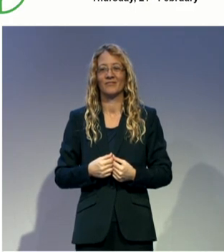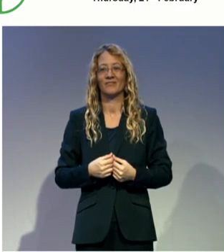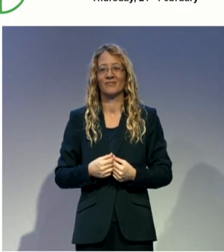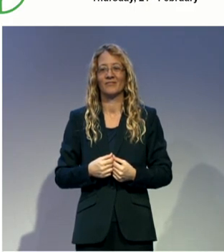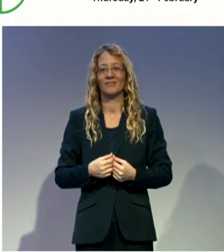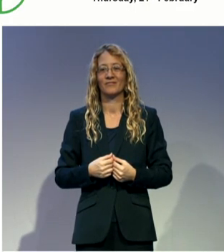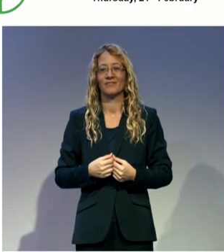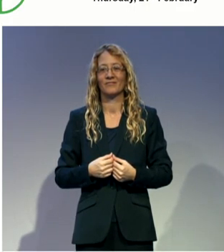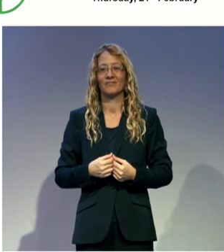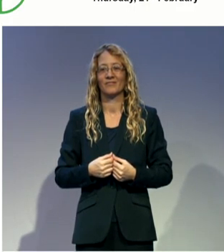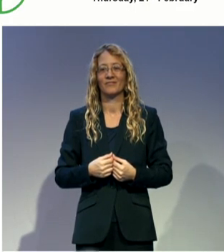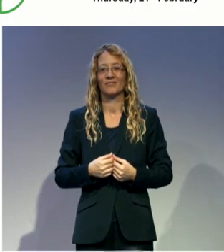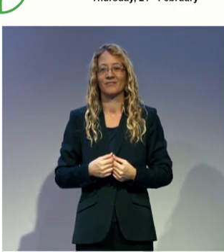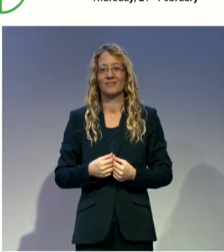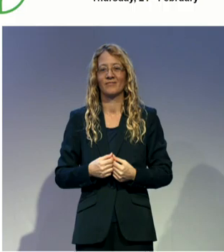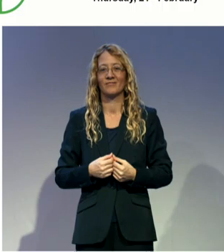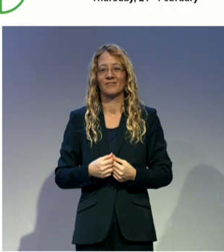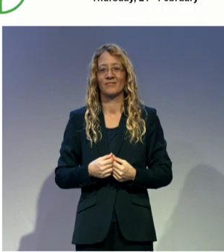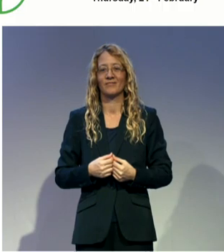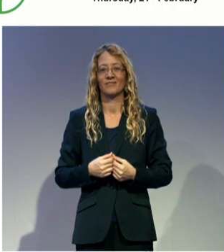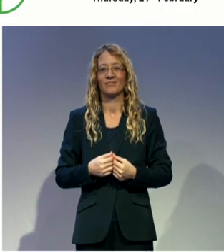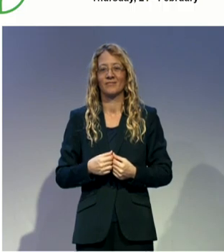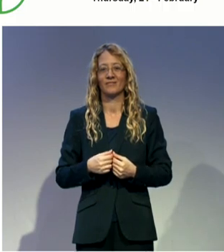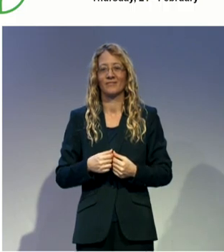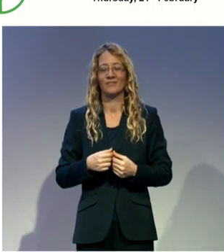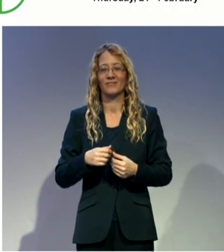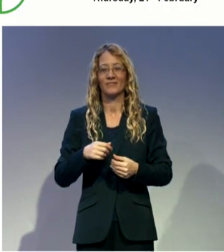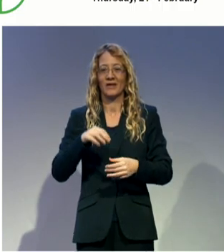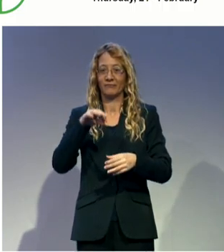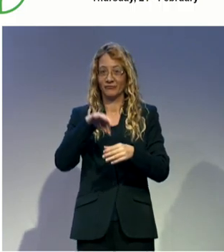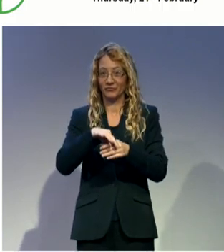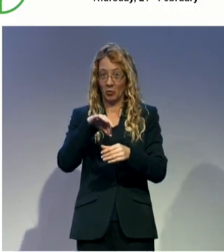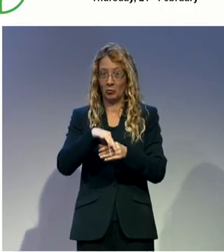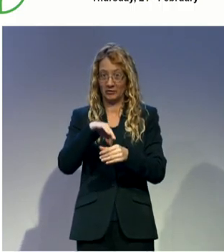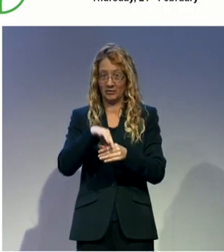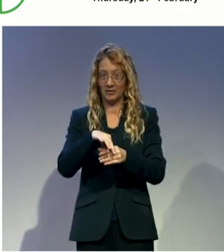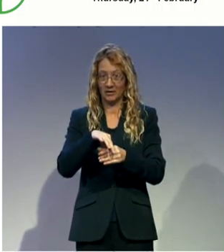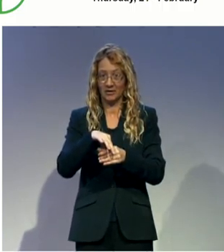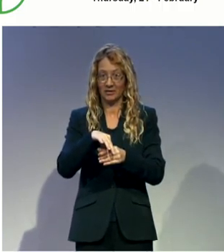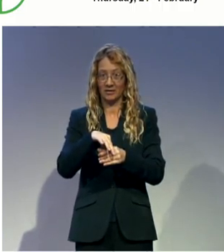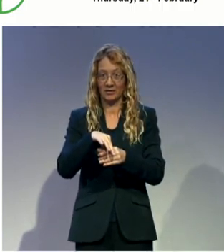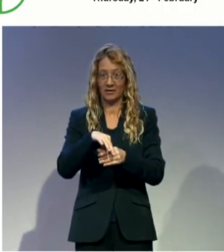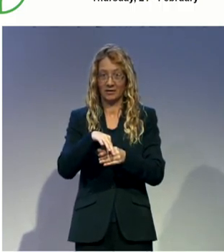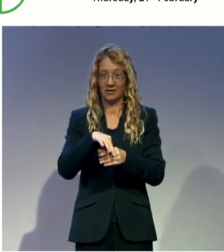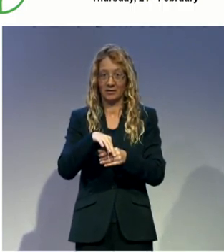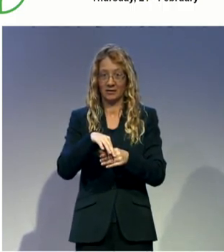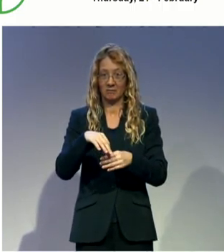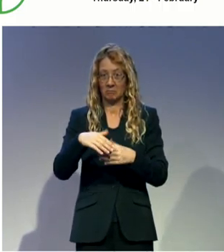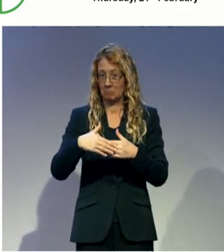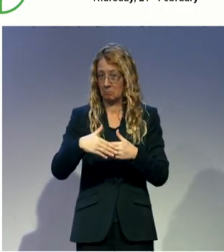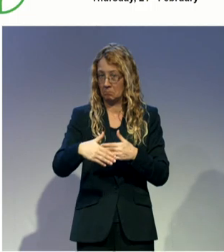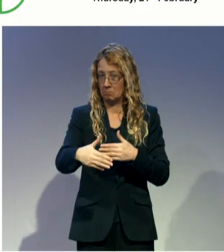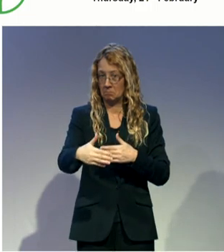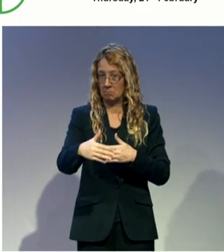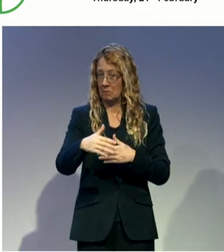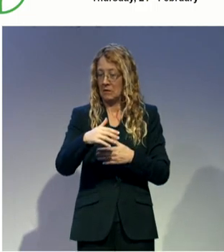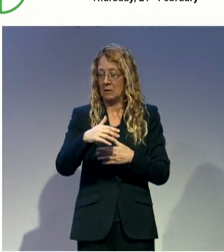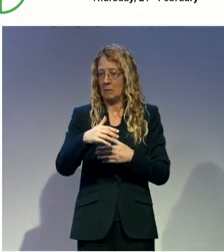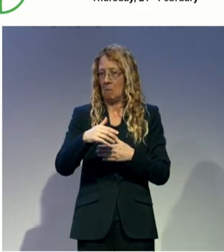So, election campaign periods don't last very long. There is plenty of time between two